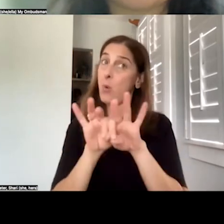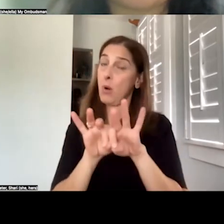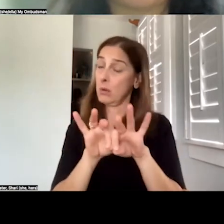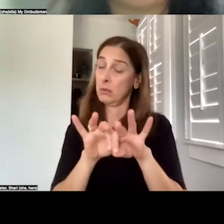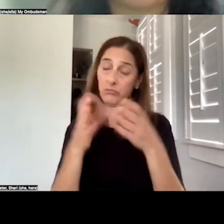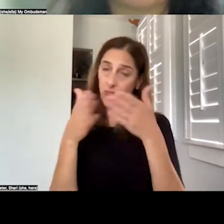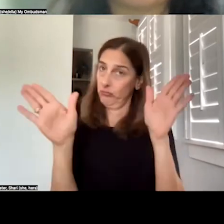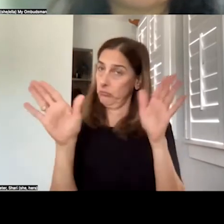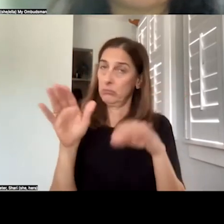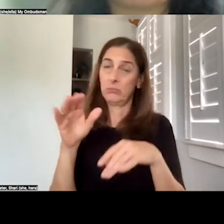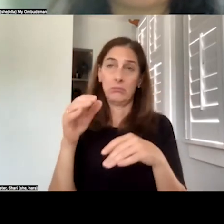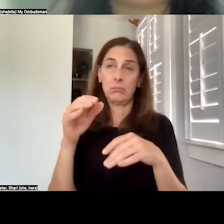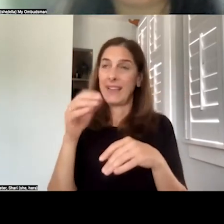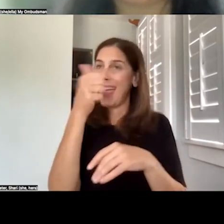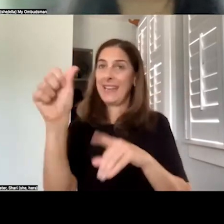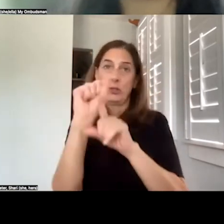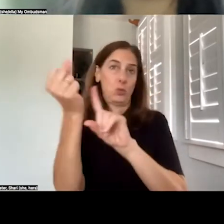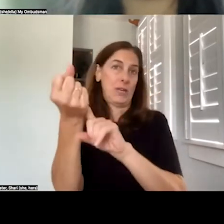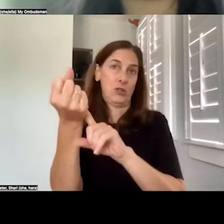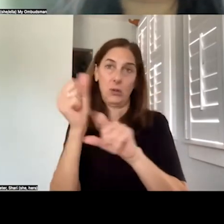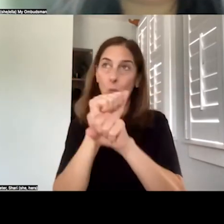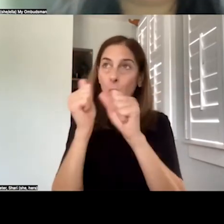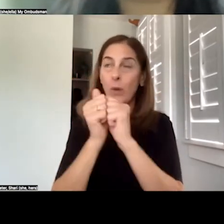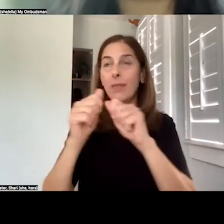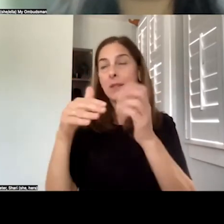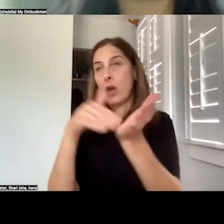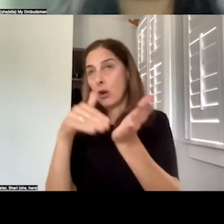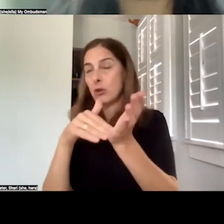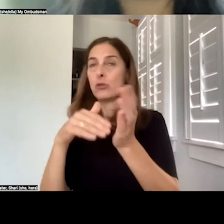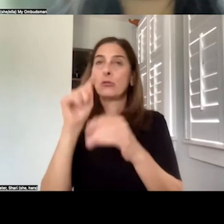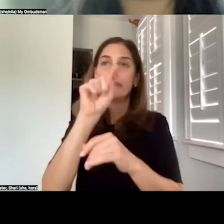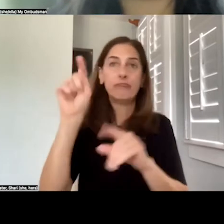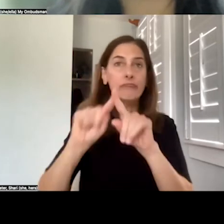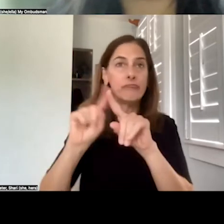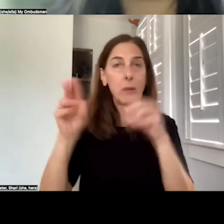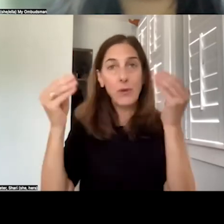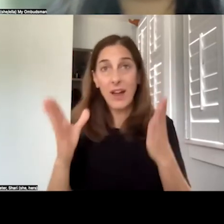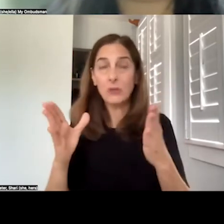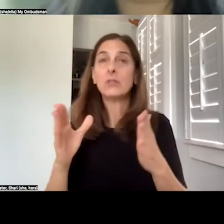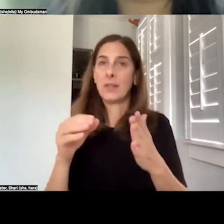who is making the decisions for your care.